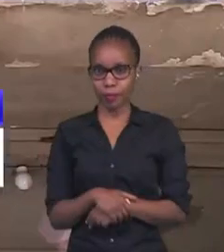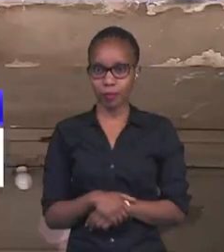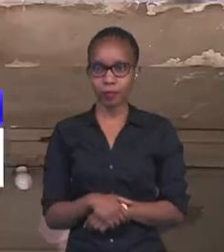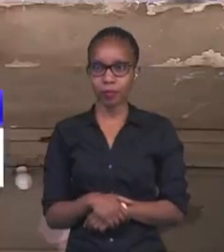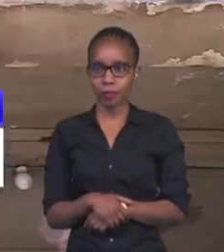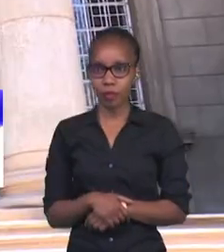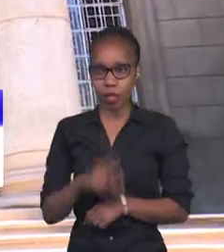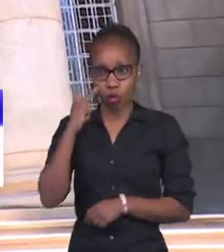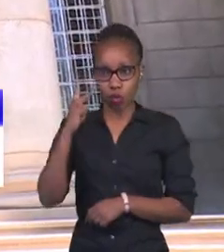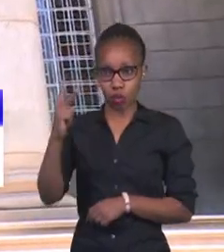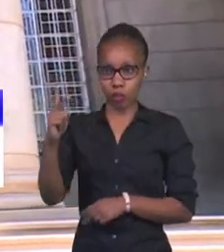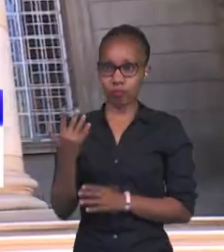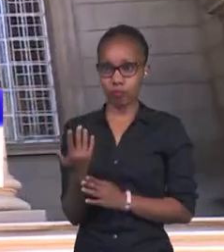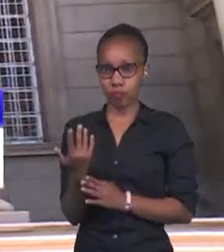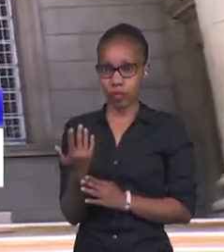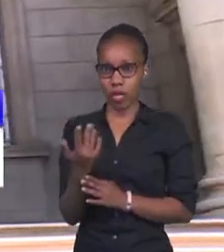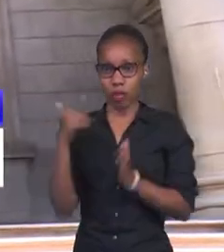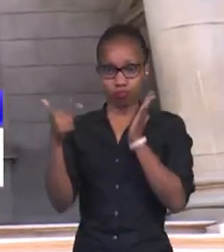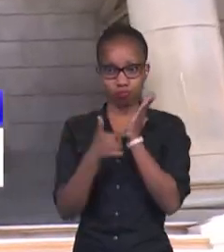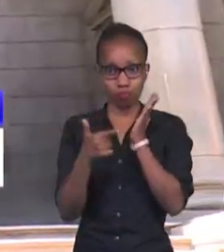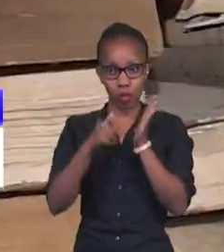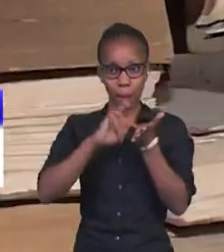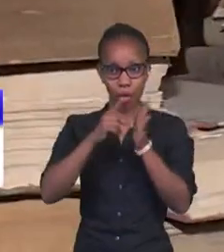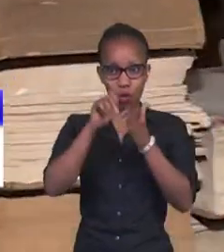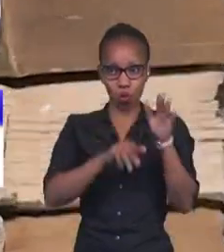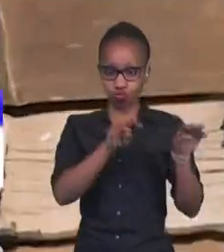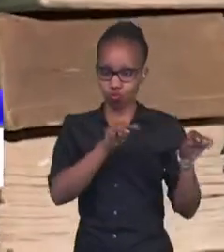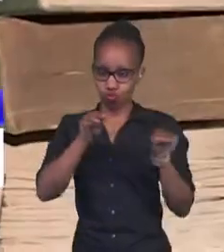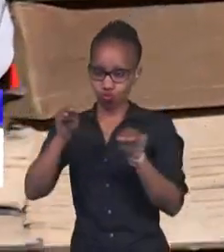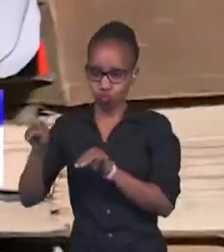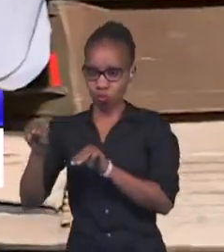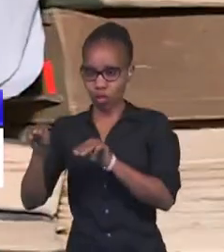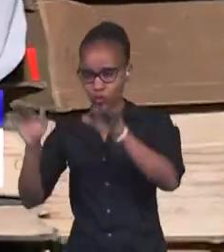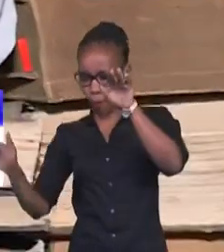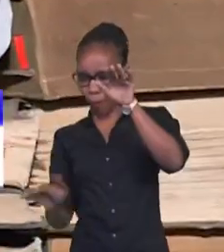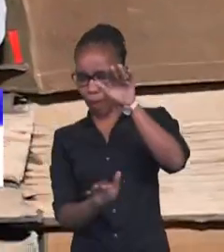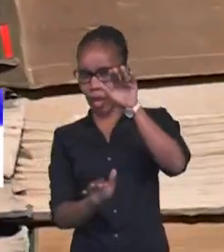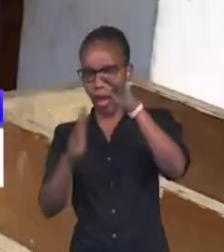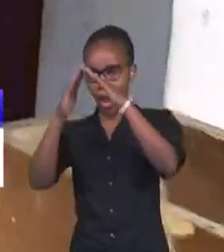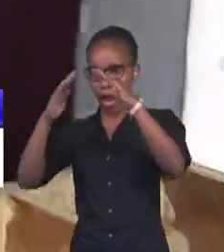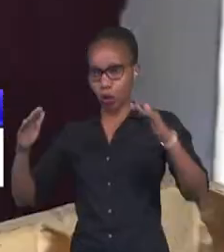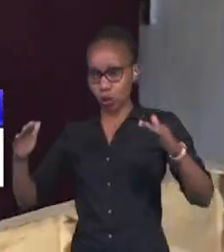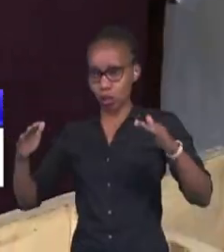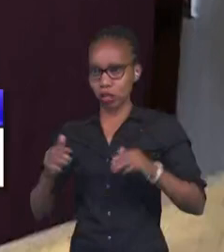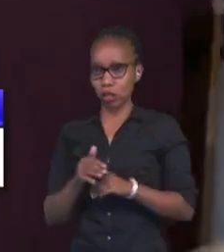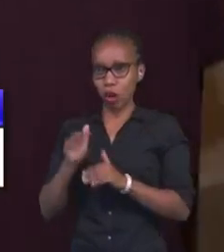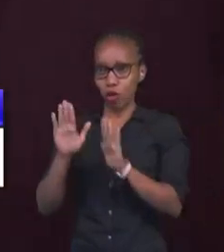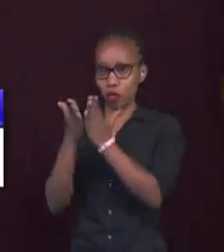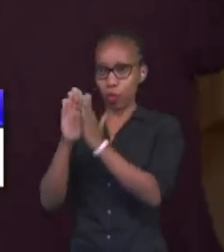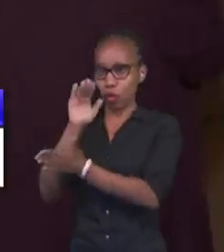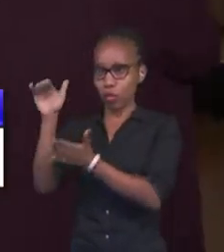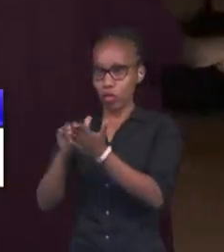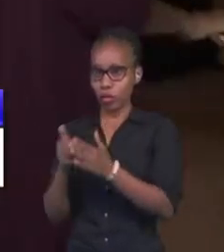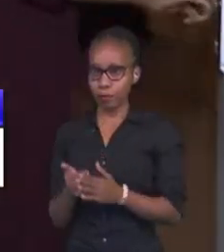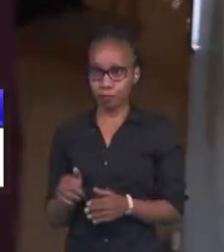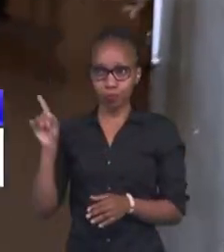a clear picture of what is meant by digitization, we move to the actual scene in the underground basement of the library. This